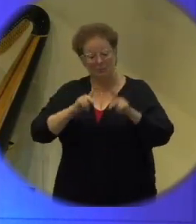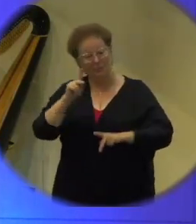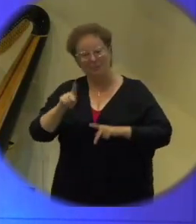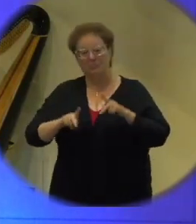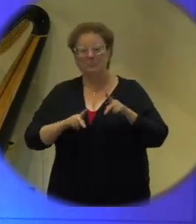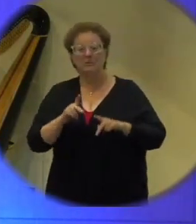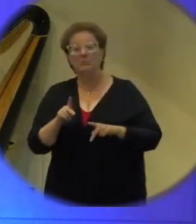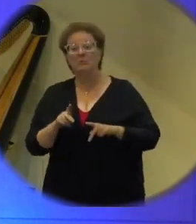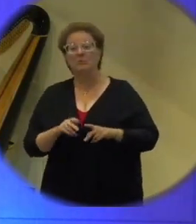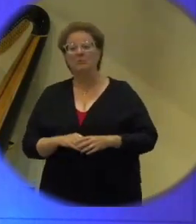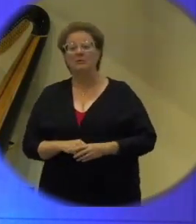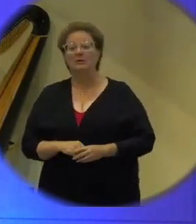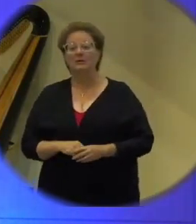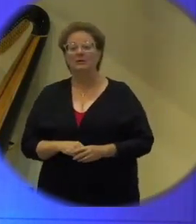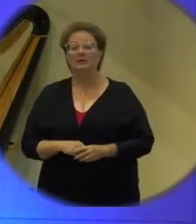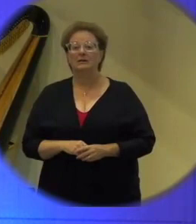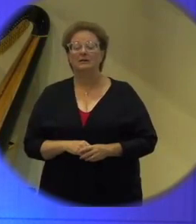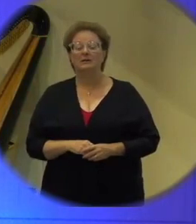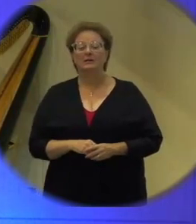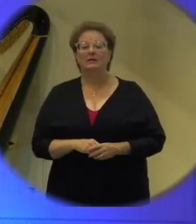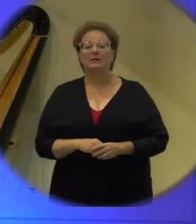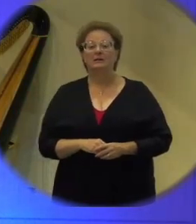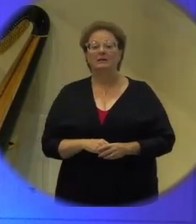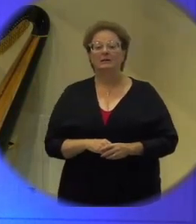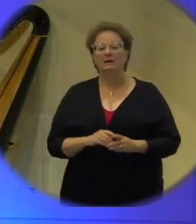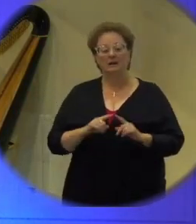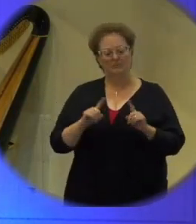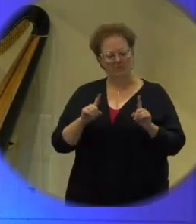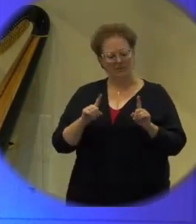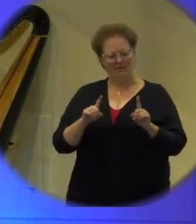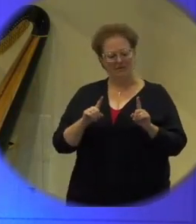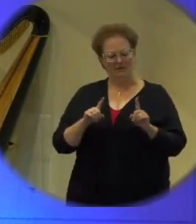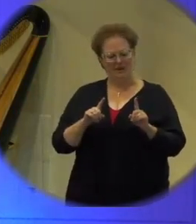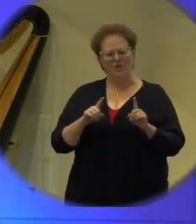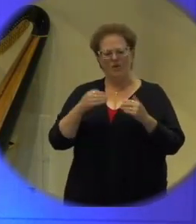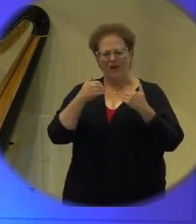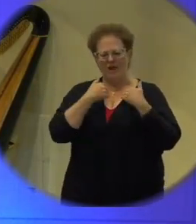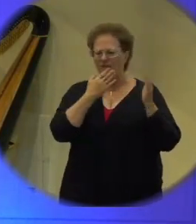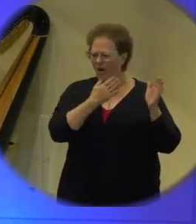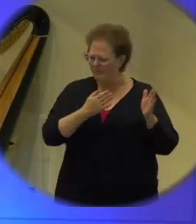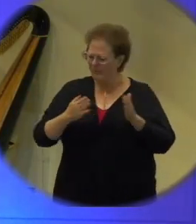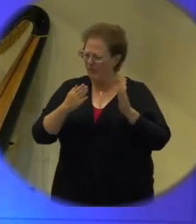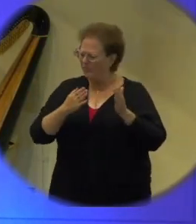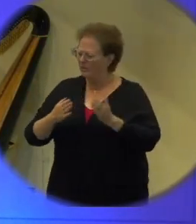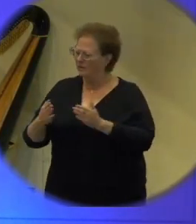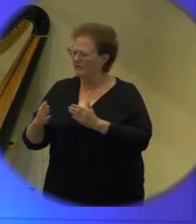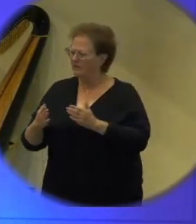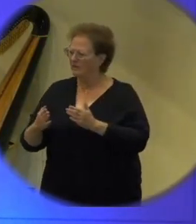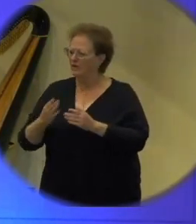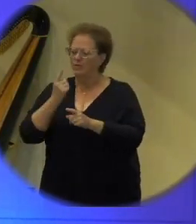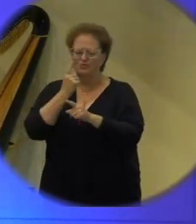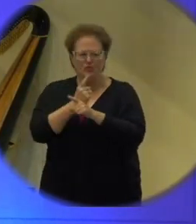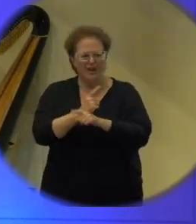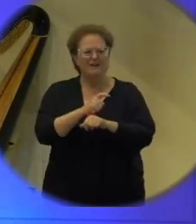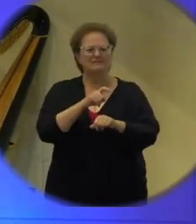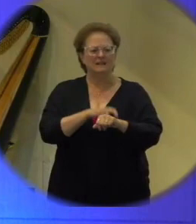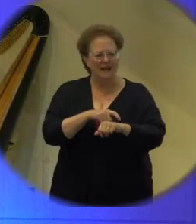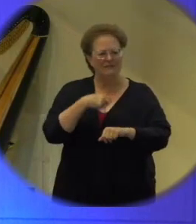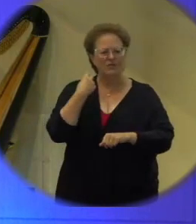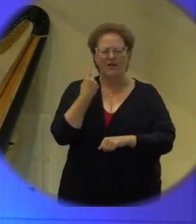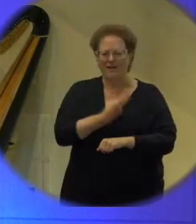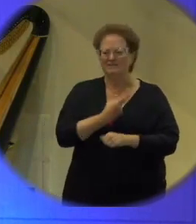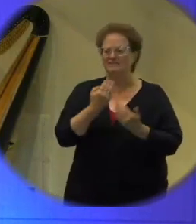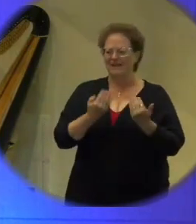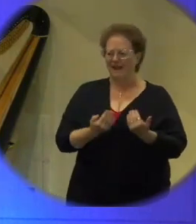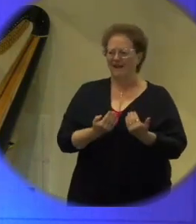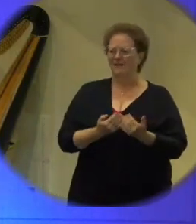hearing in our songs and in our liturgy, but we're here for a purpose. We've been fashioned for a time like this. And so I